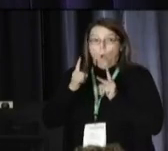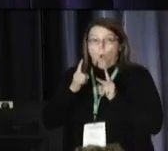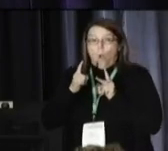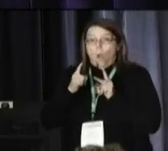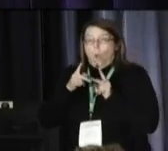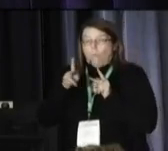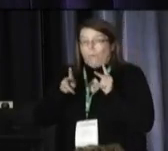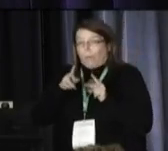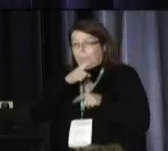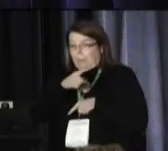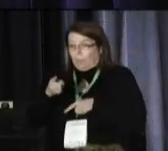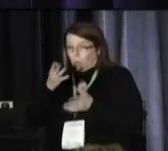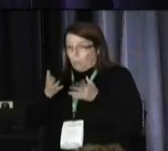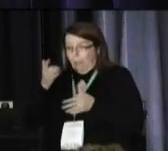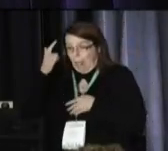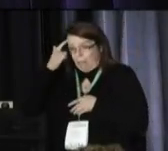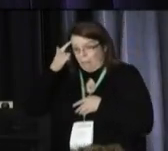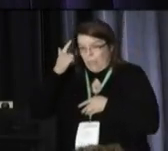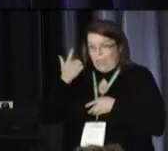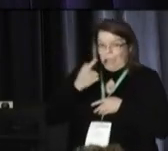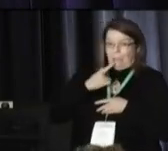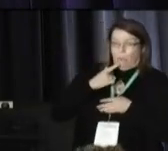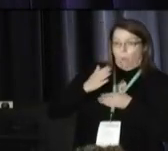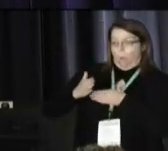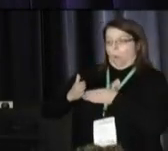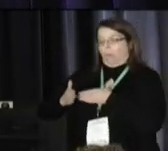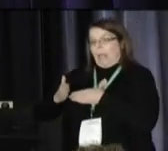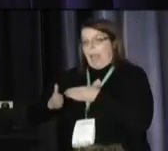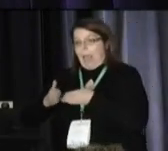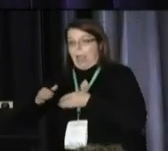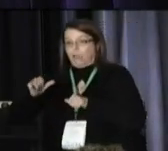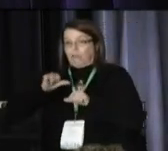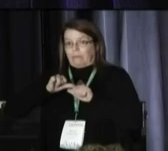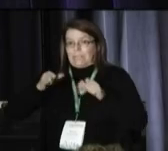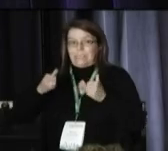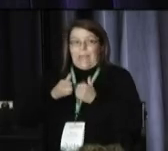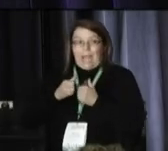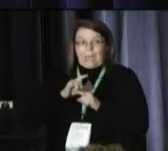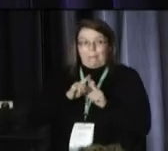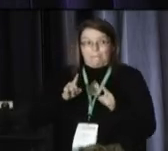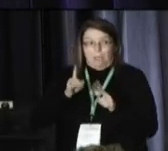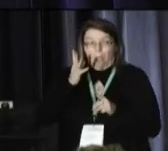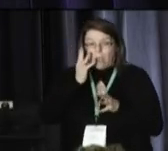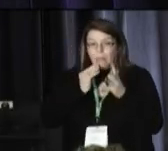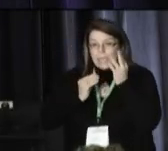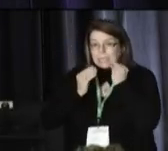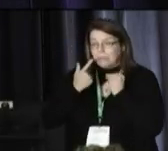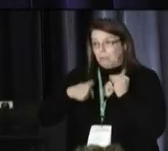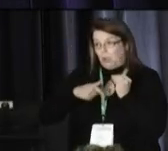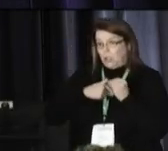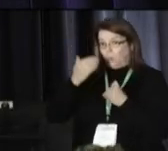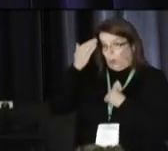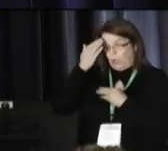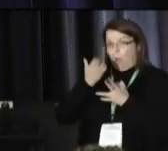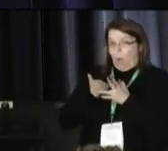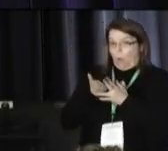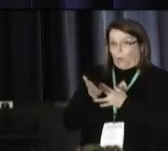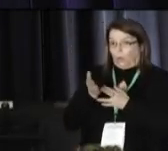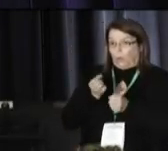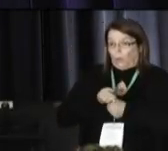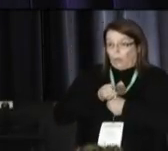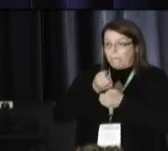of society, but whose experience we know, in part through these poems and these